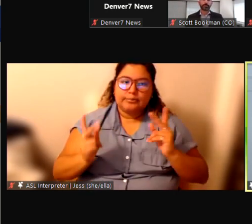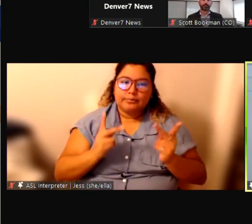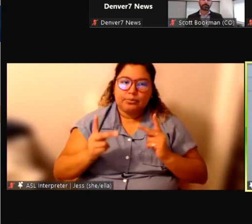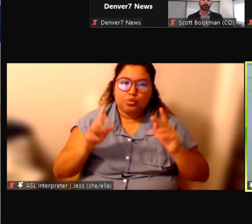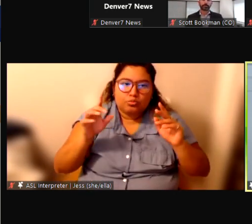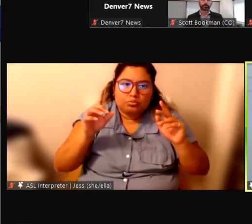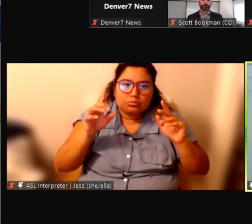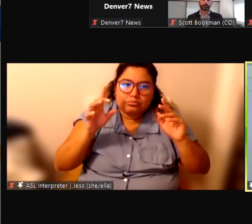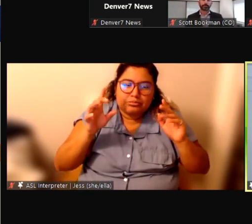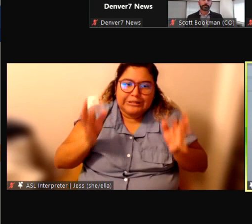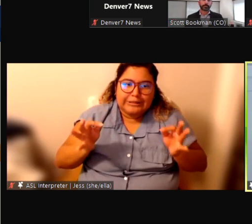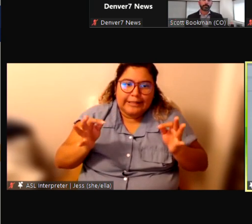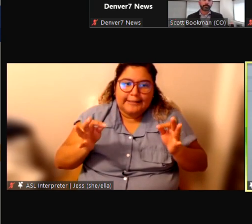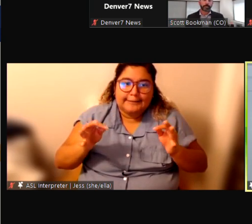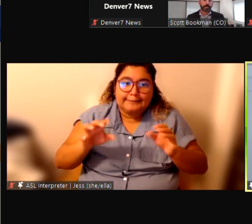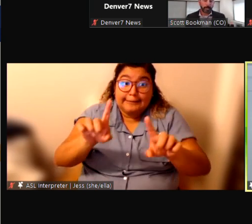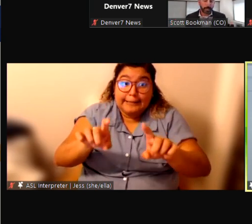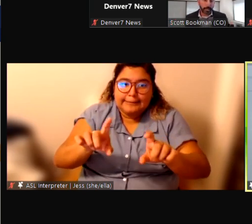tested.